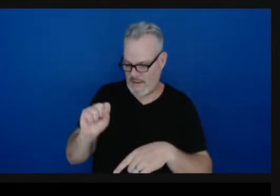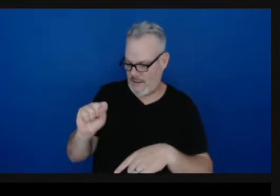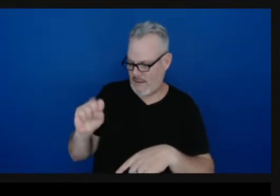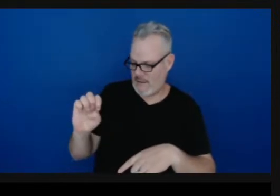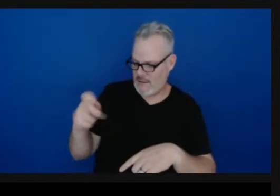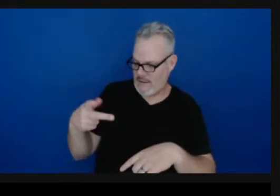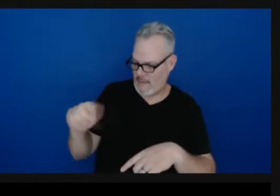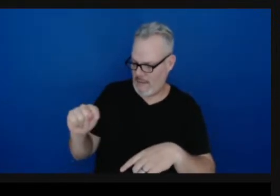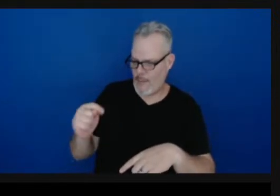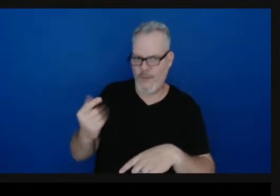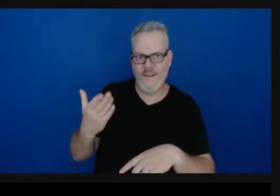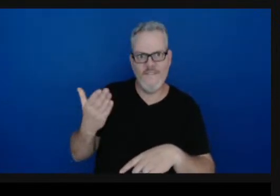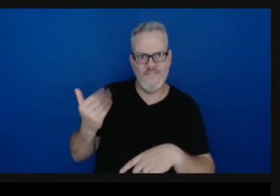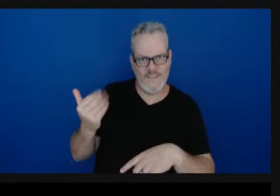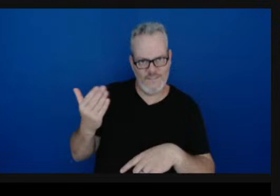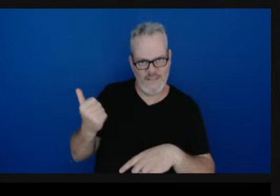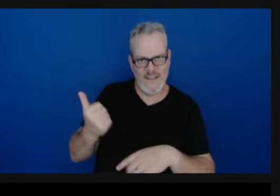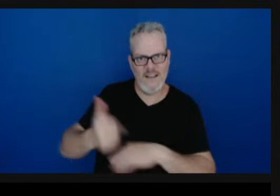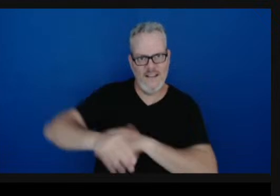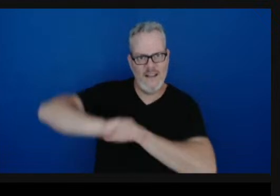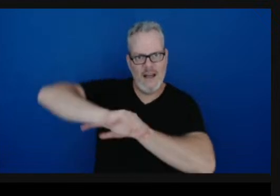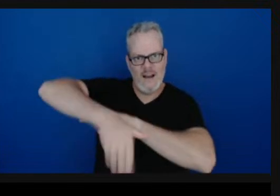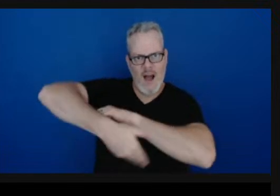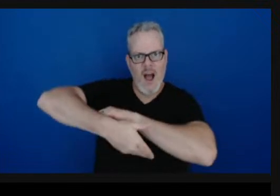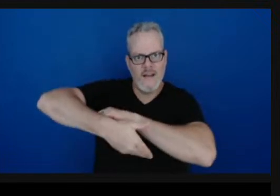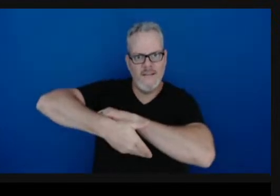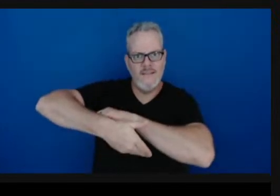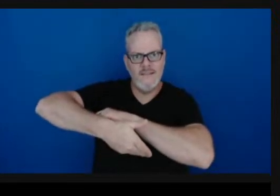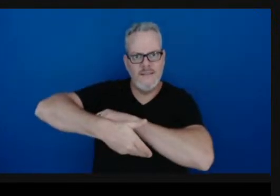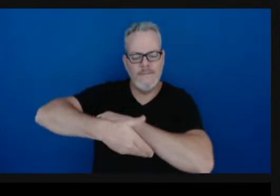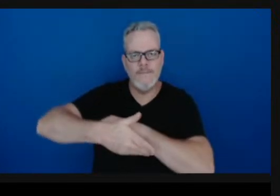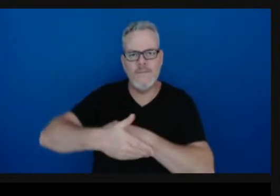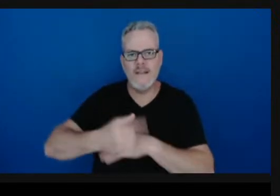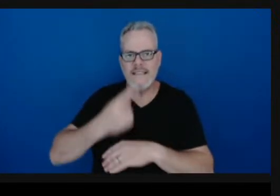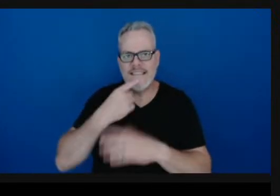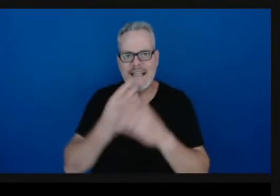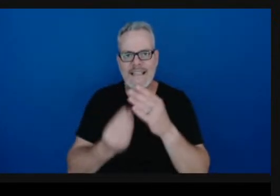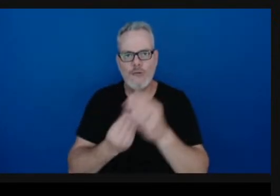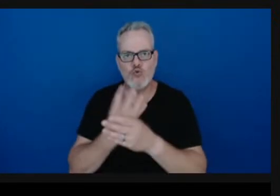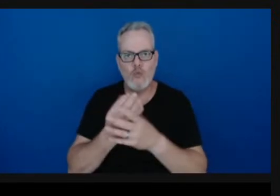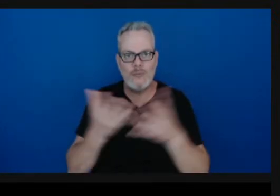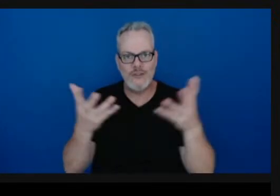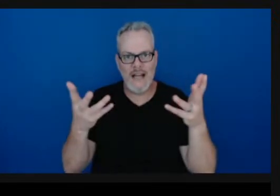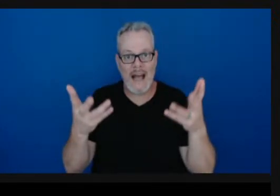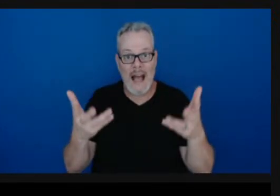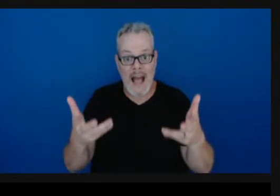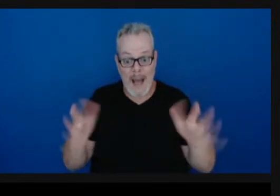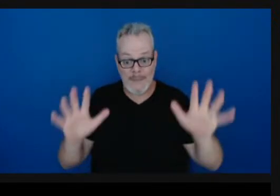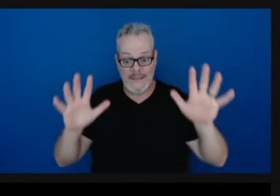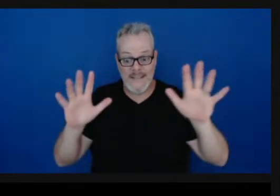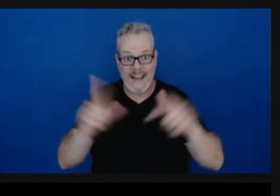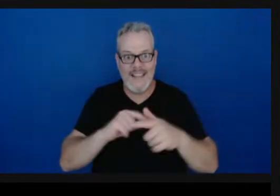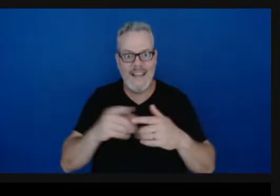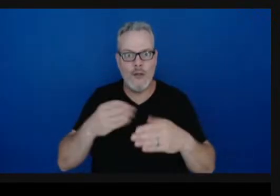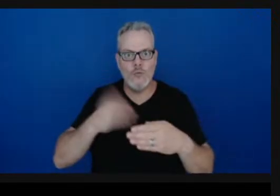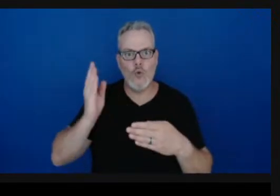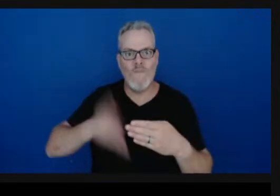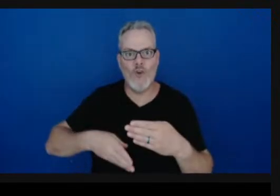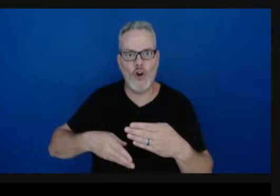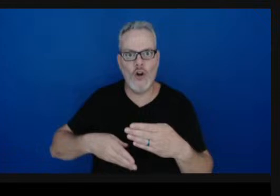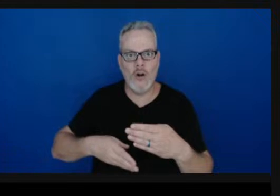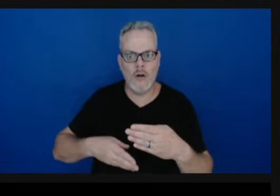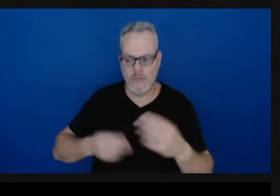it? Overnight, they said an eruption happened, it's over. And right then I